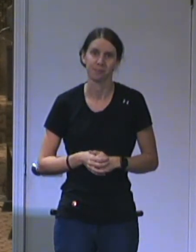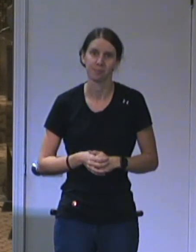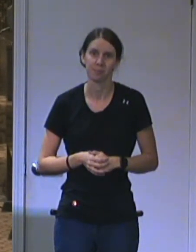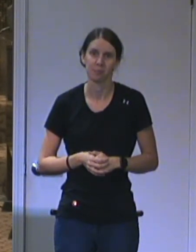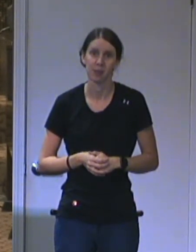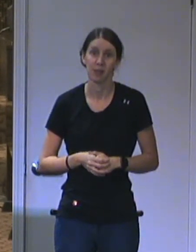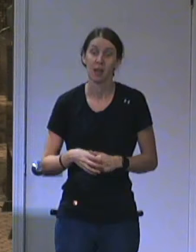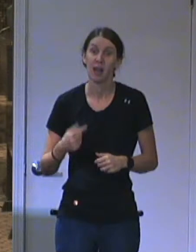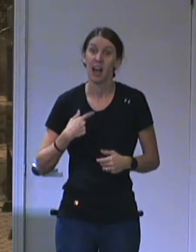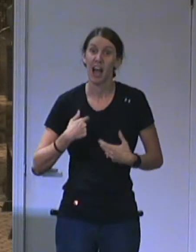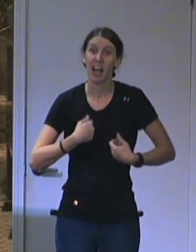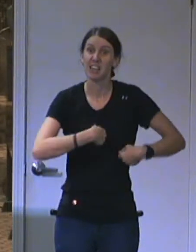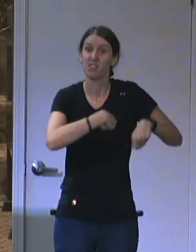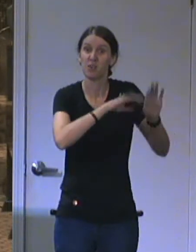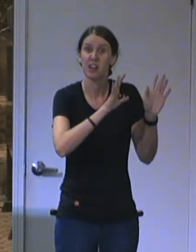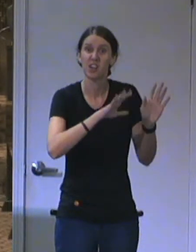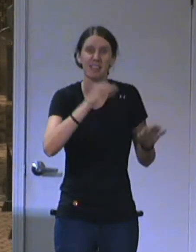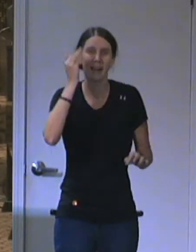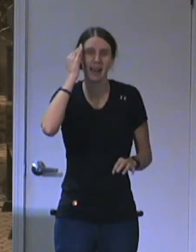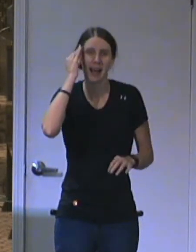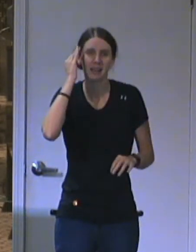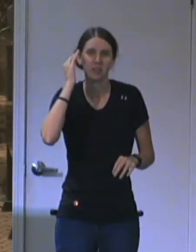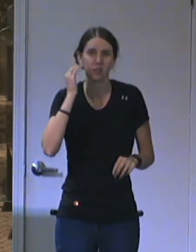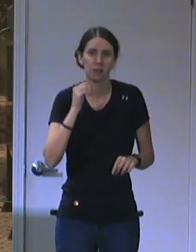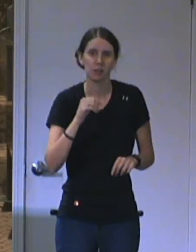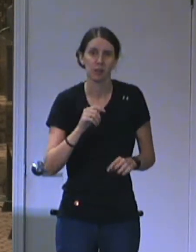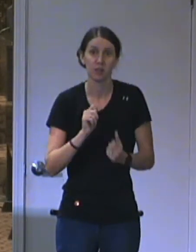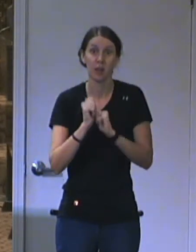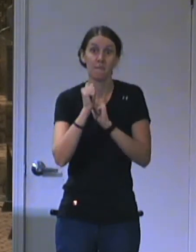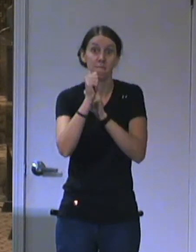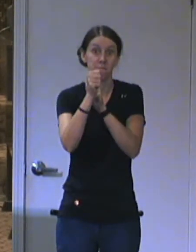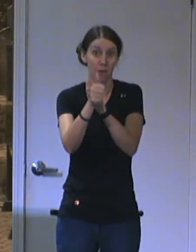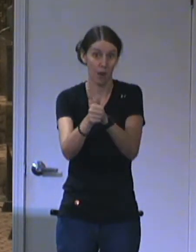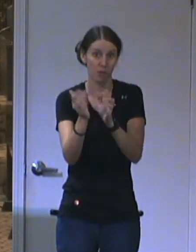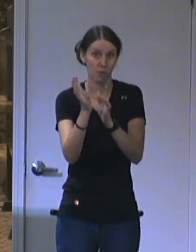in order to have Jesus in salvation and in order to follow him